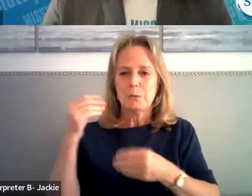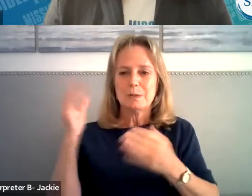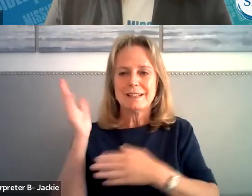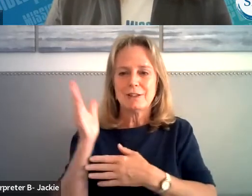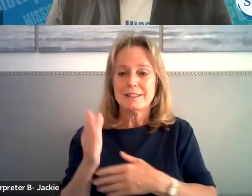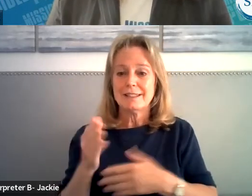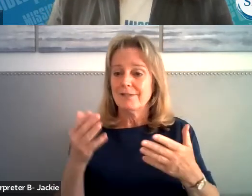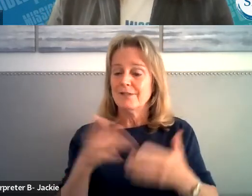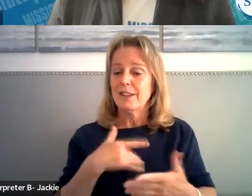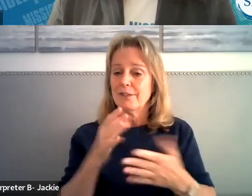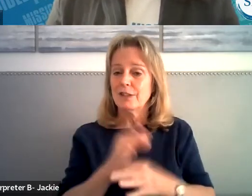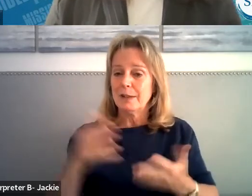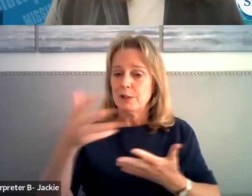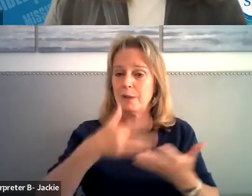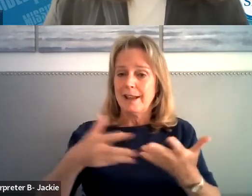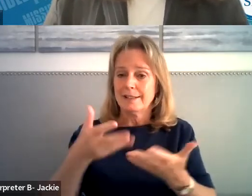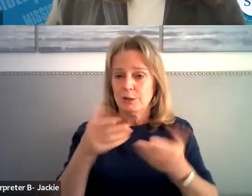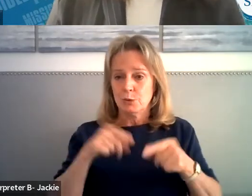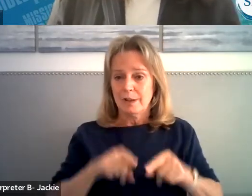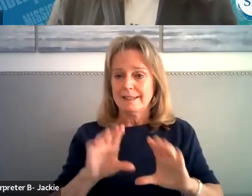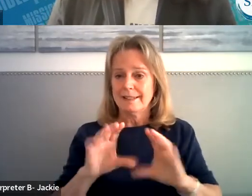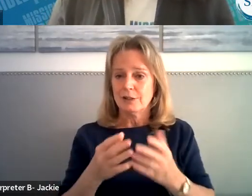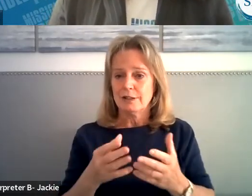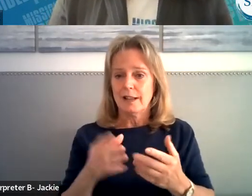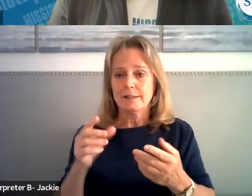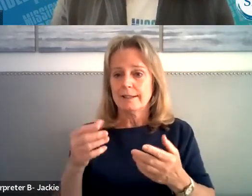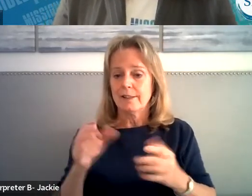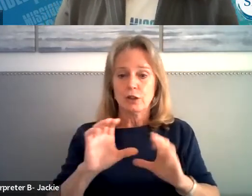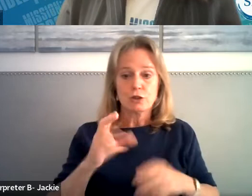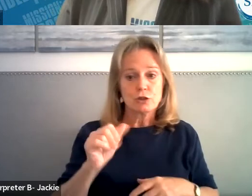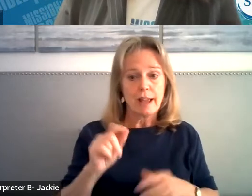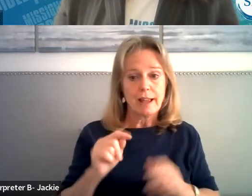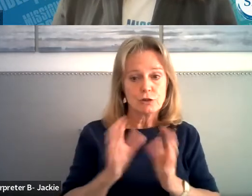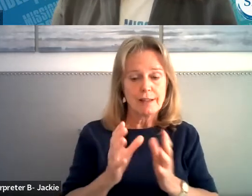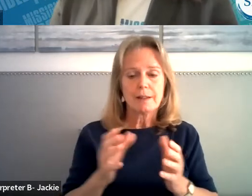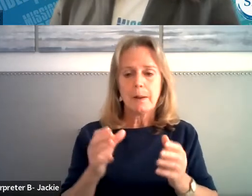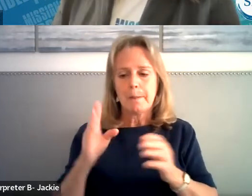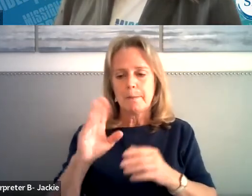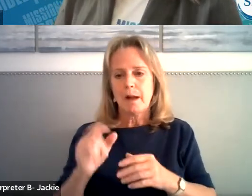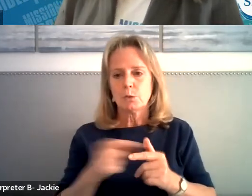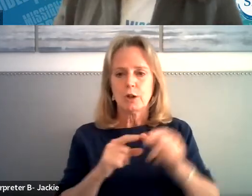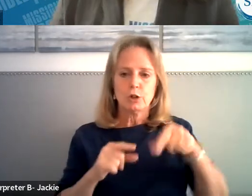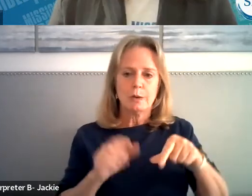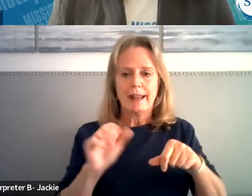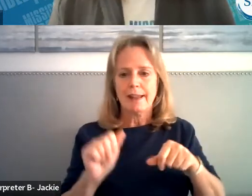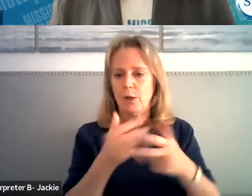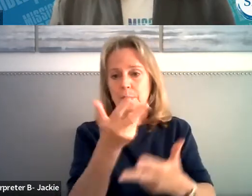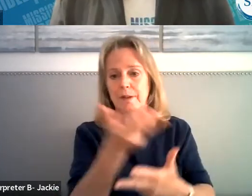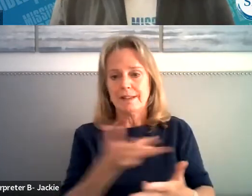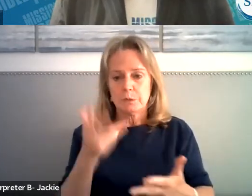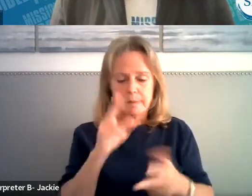free to interact in this session on either the chat box or in the Q&A. All three of us will